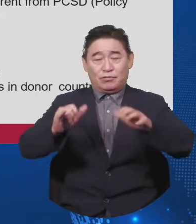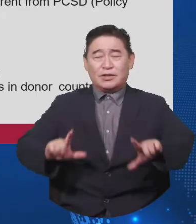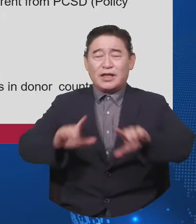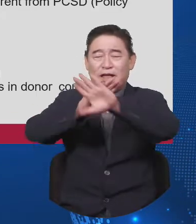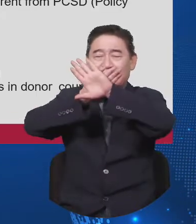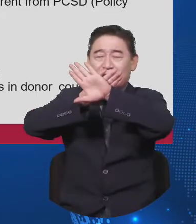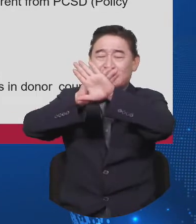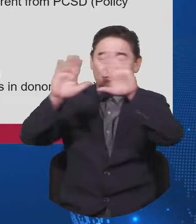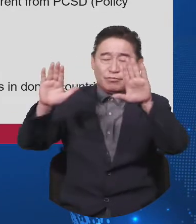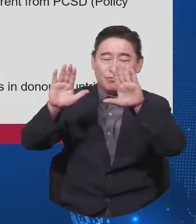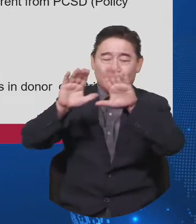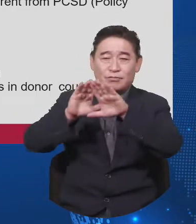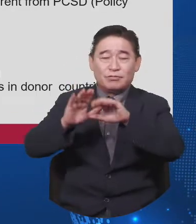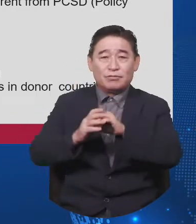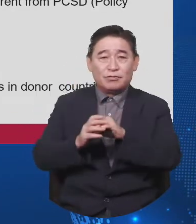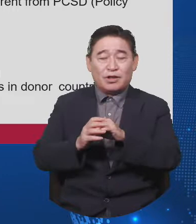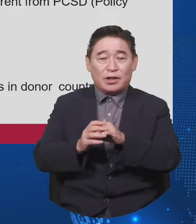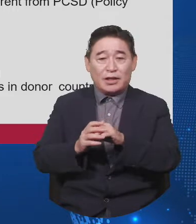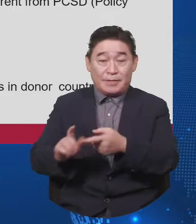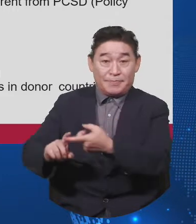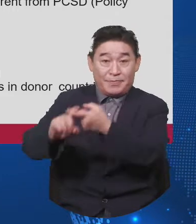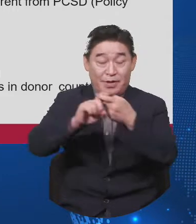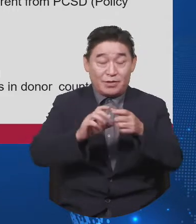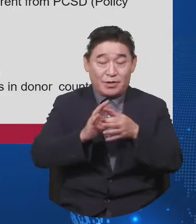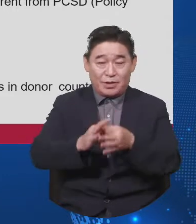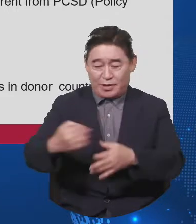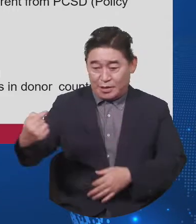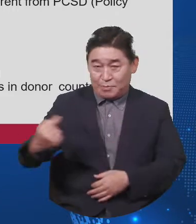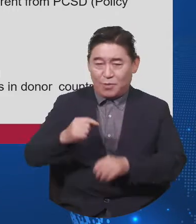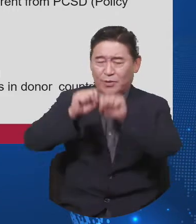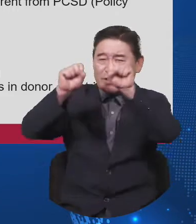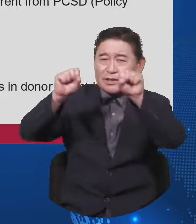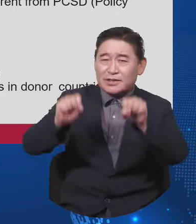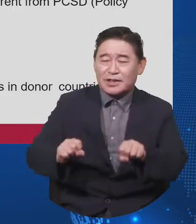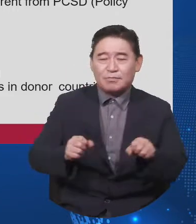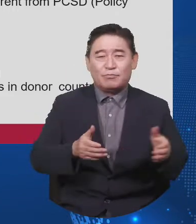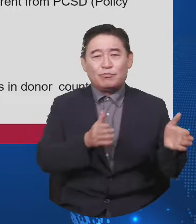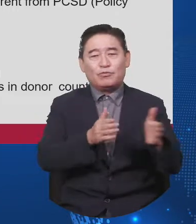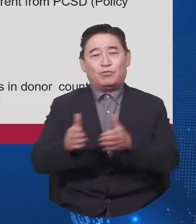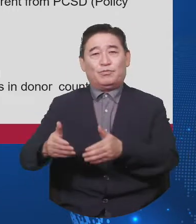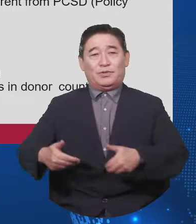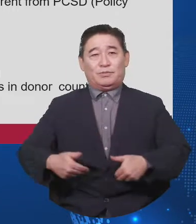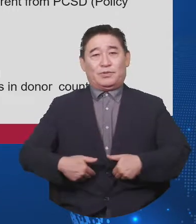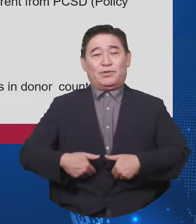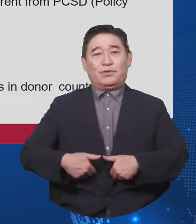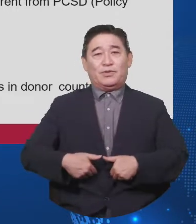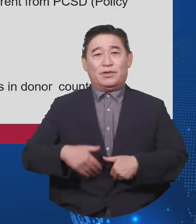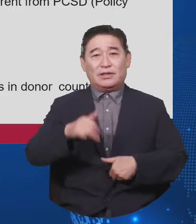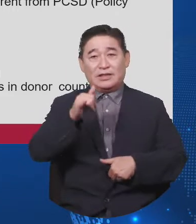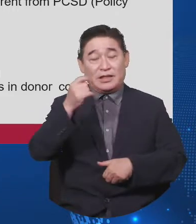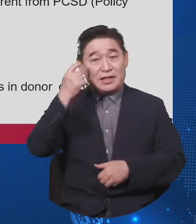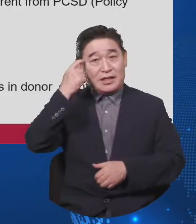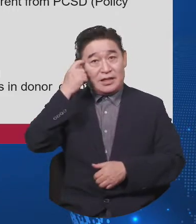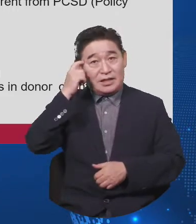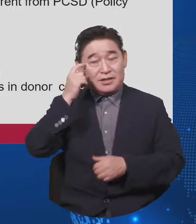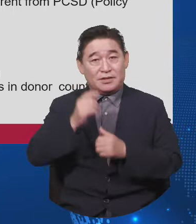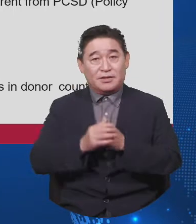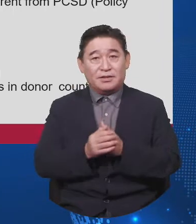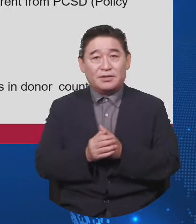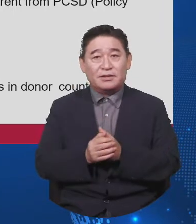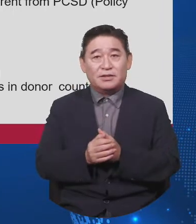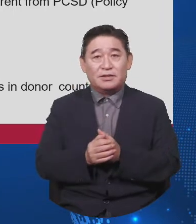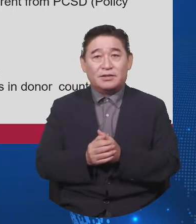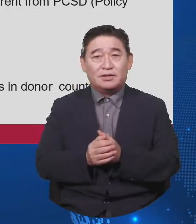system. A few other aspects, we need to provide some more attention to a couple